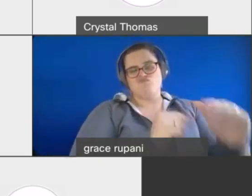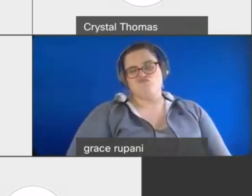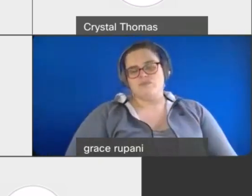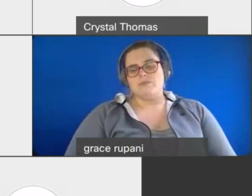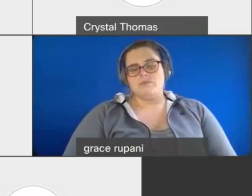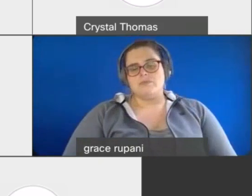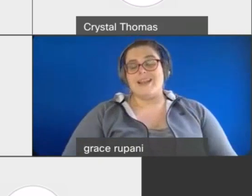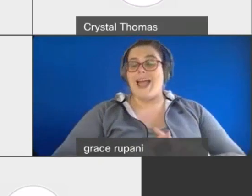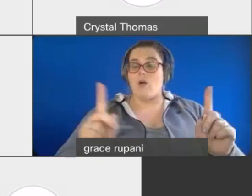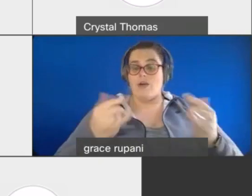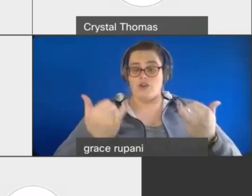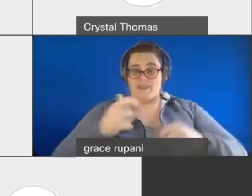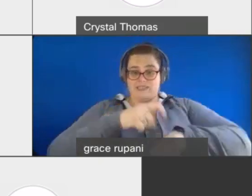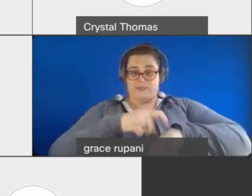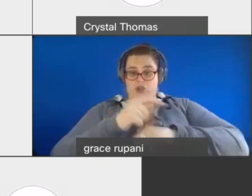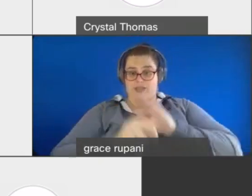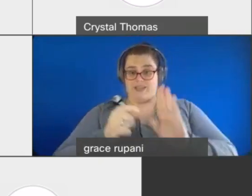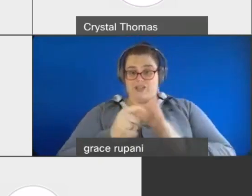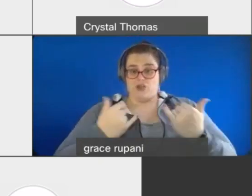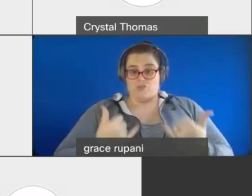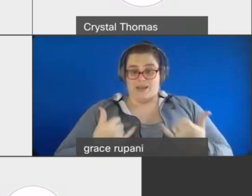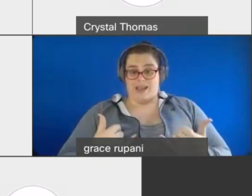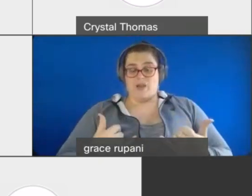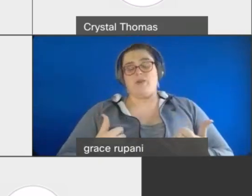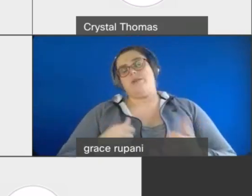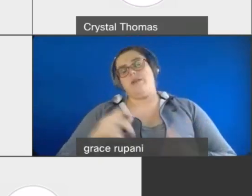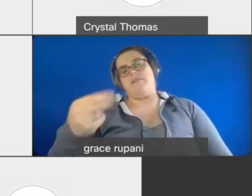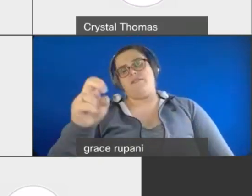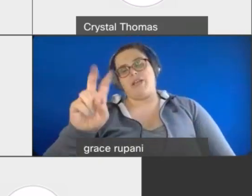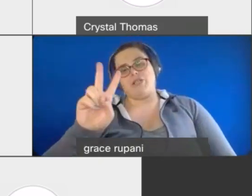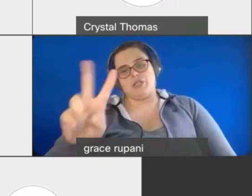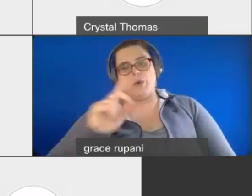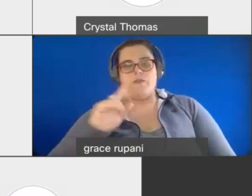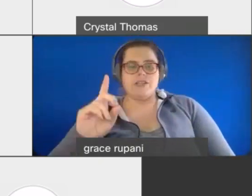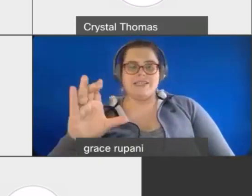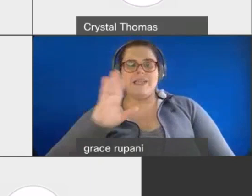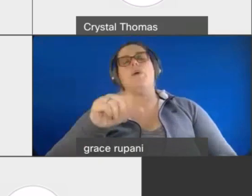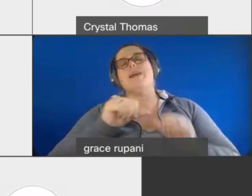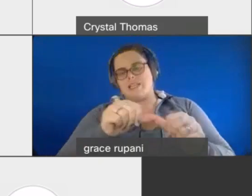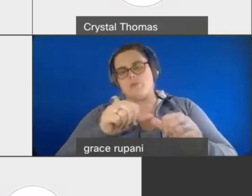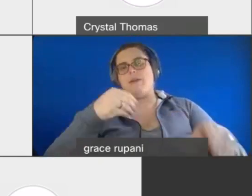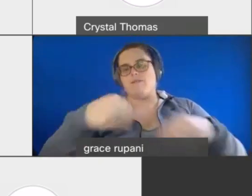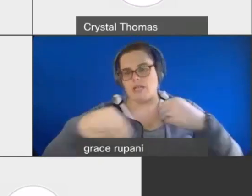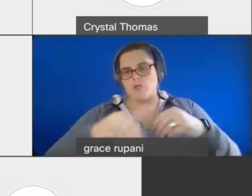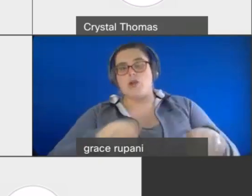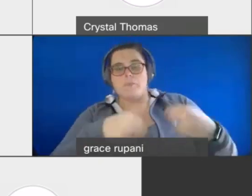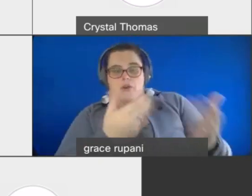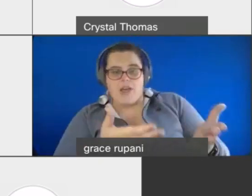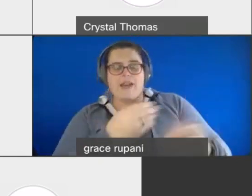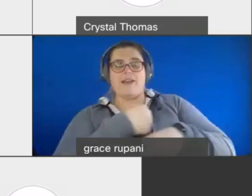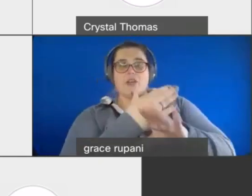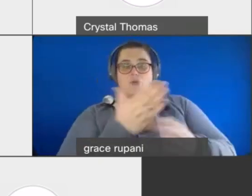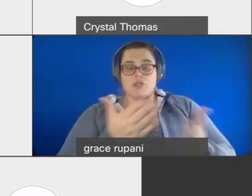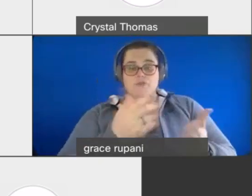period wherein the district is in phase 2, we continue to be flexible in providing virtual services for the